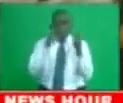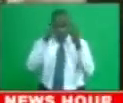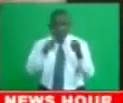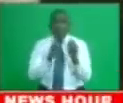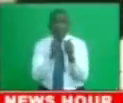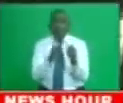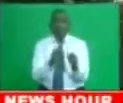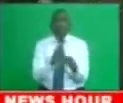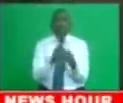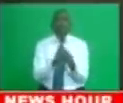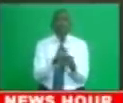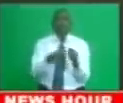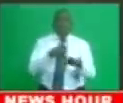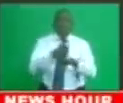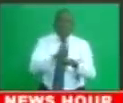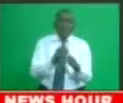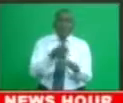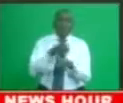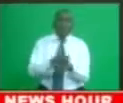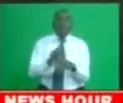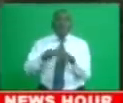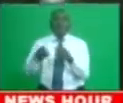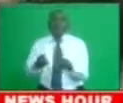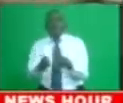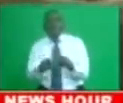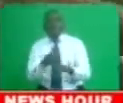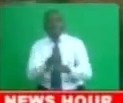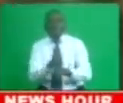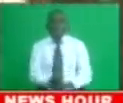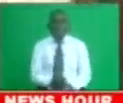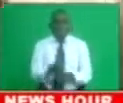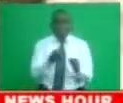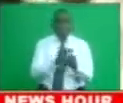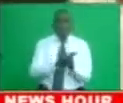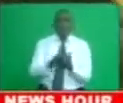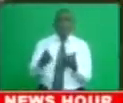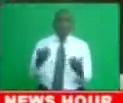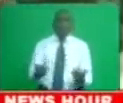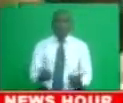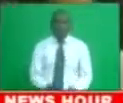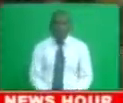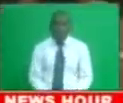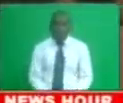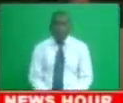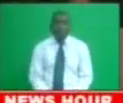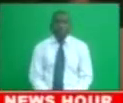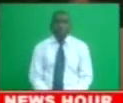Awards are to be instituted after modalities are set. Napoleon Atukitu reporting.